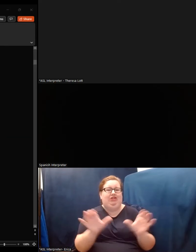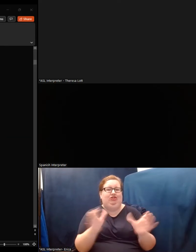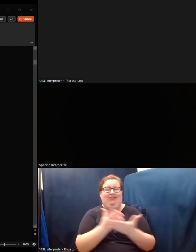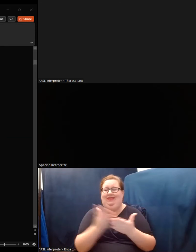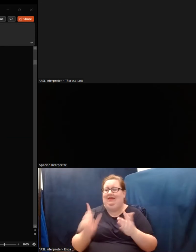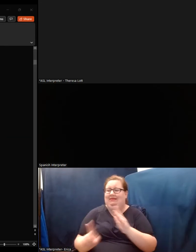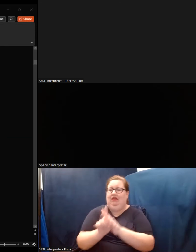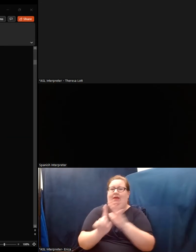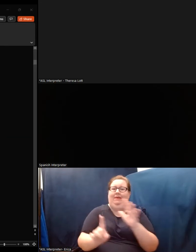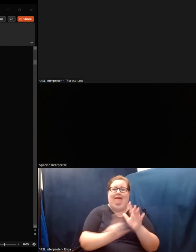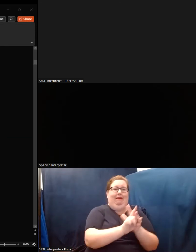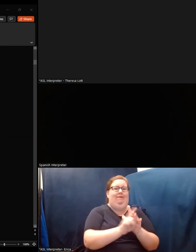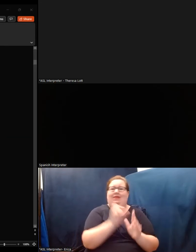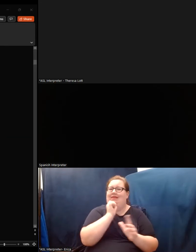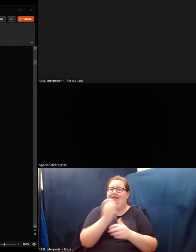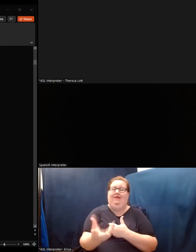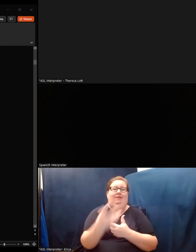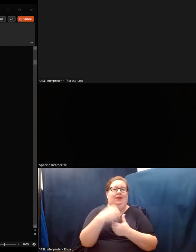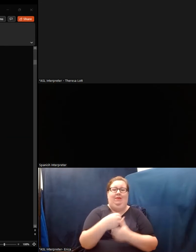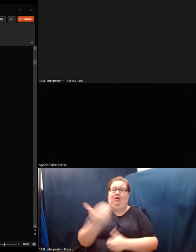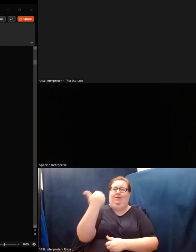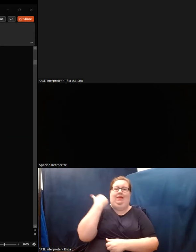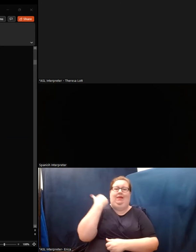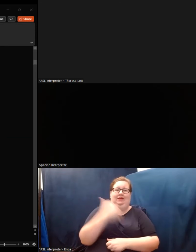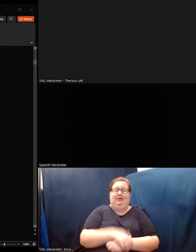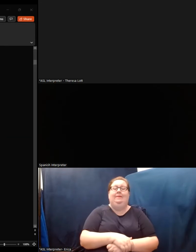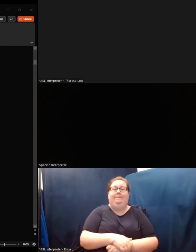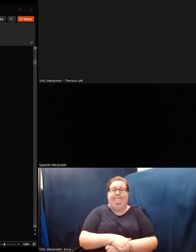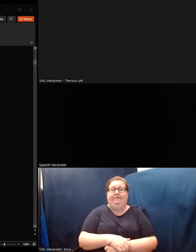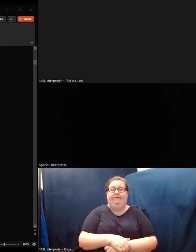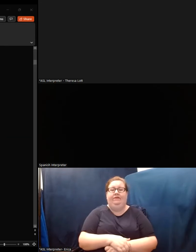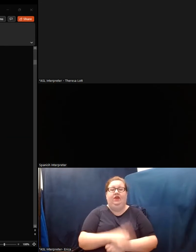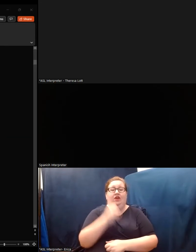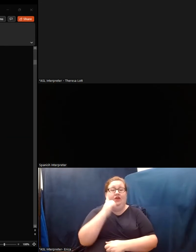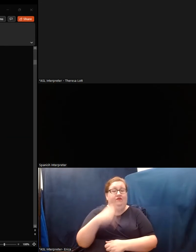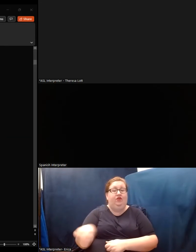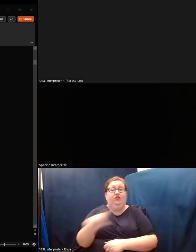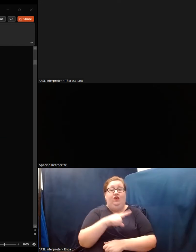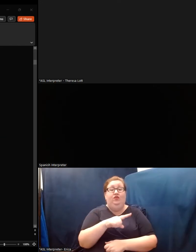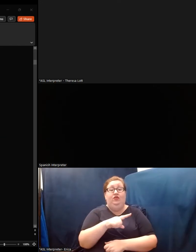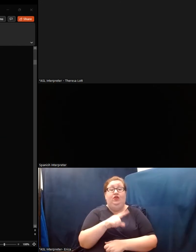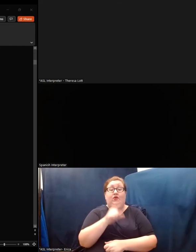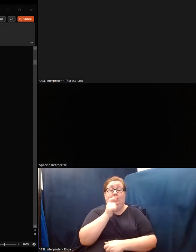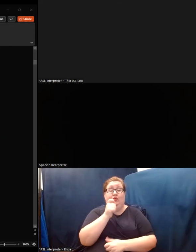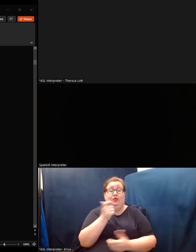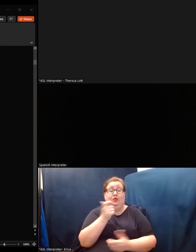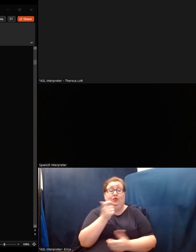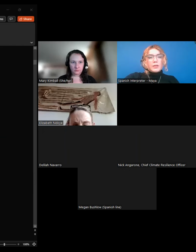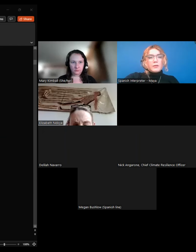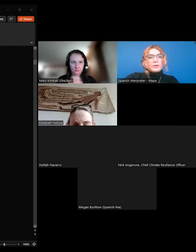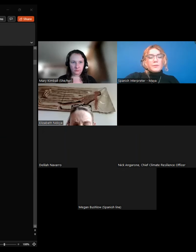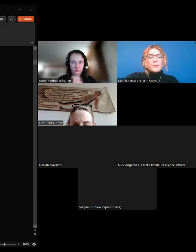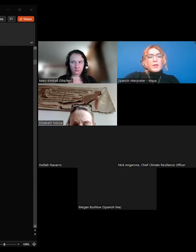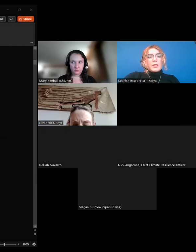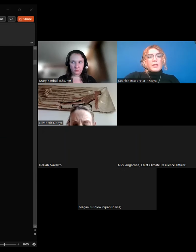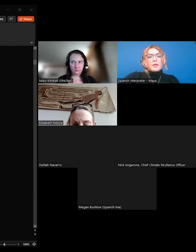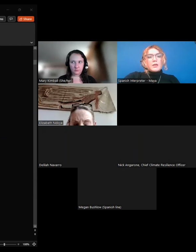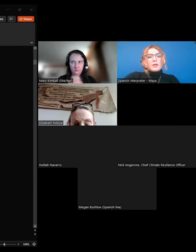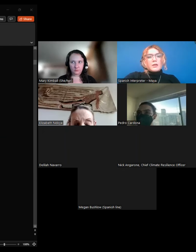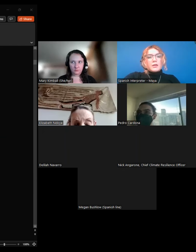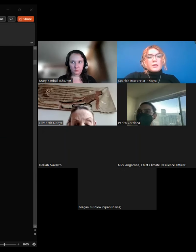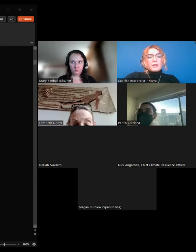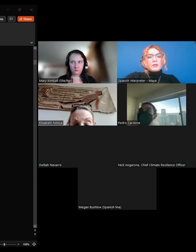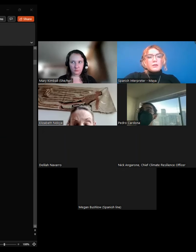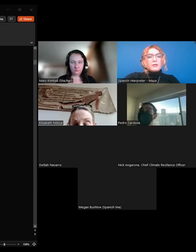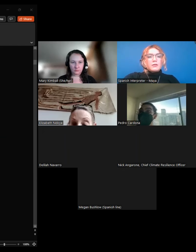not been part of the slide deck in the past. For those of you who are new to the conversation, totally great, just recognizing that that's